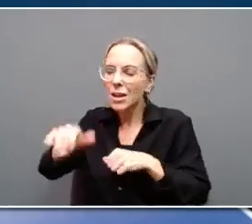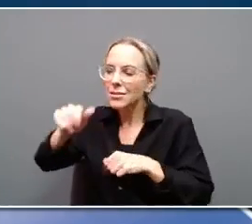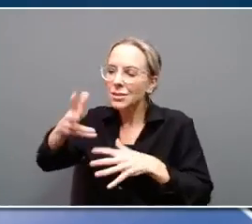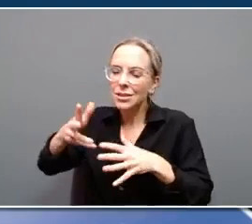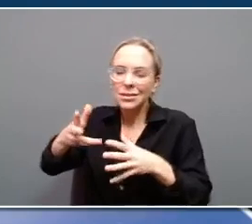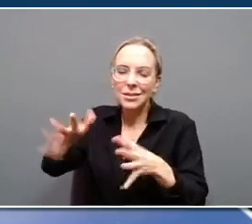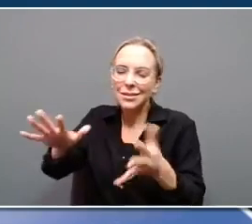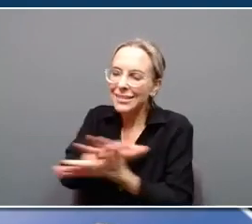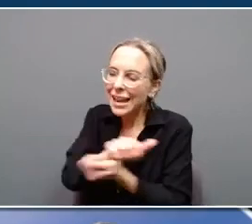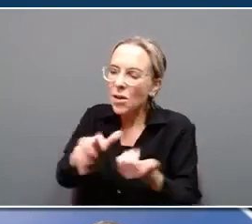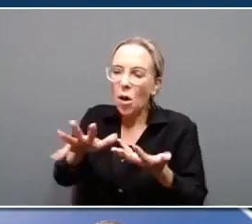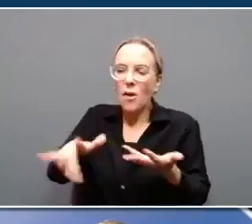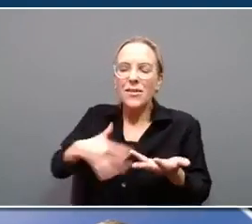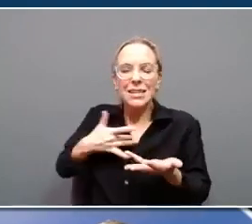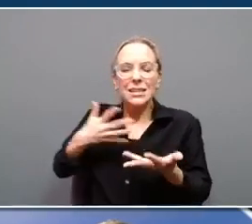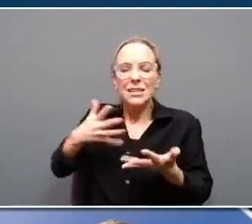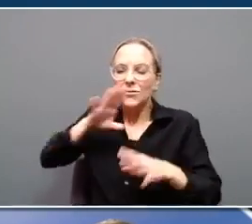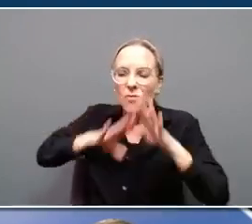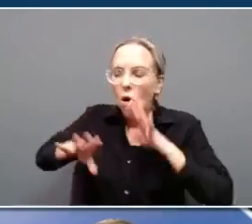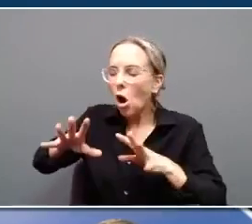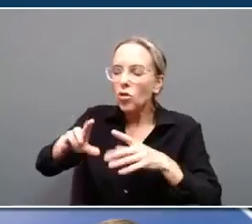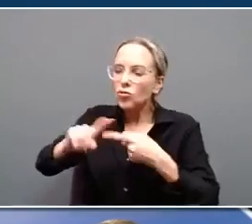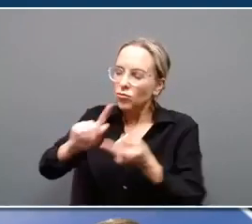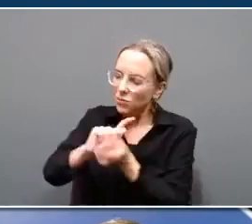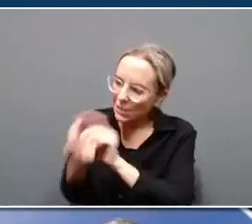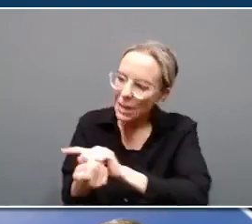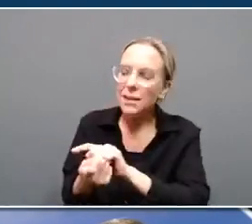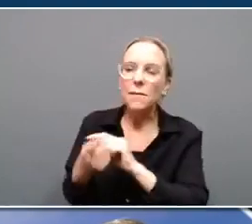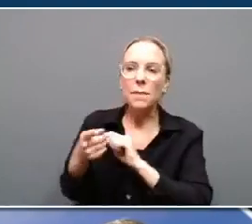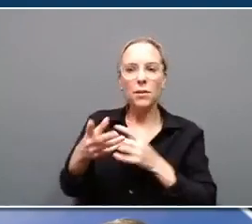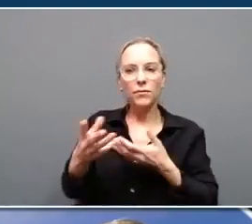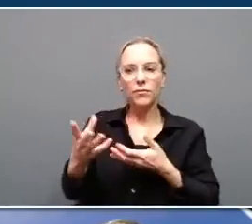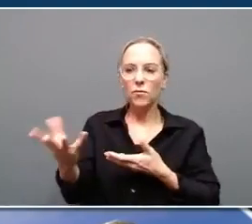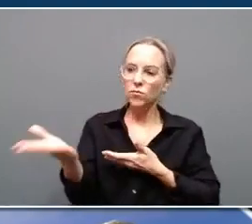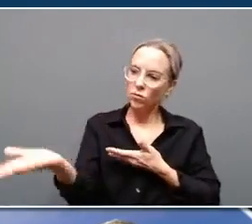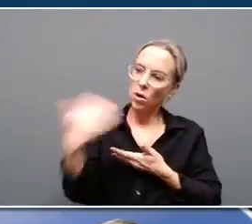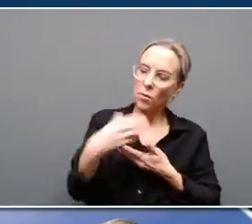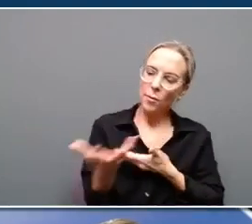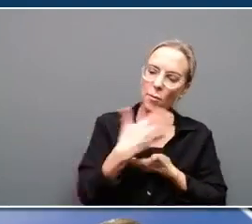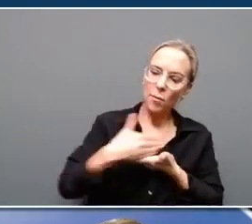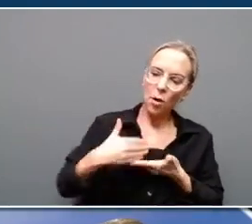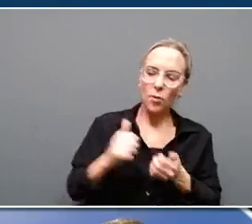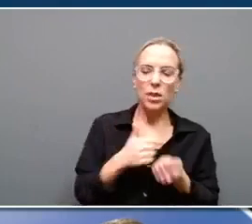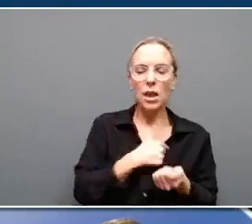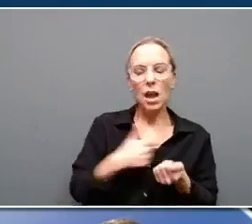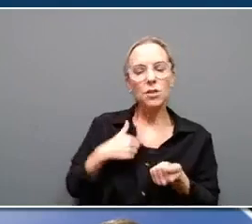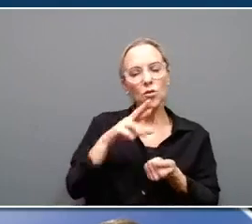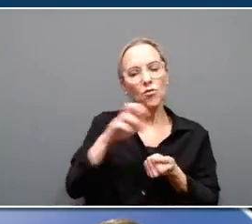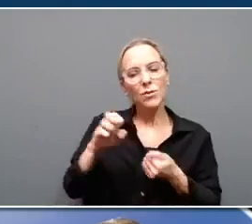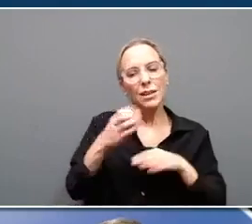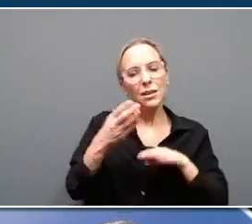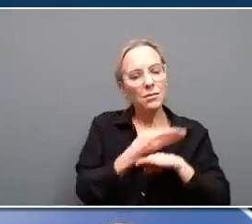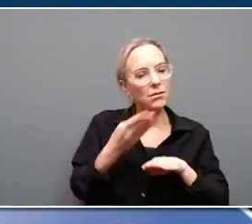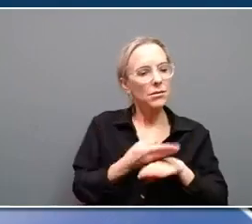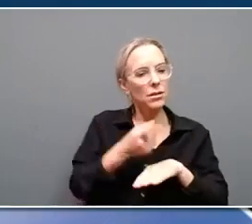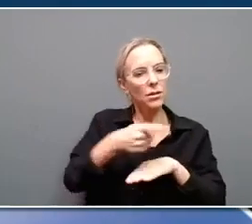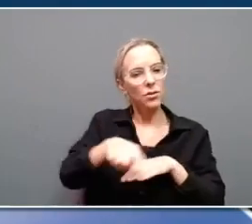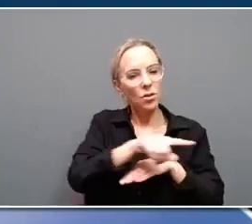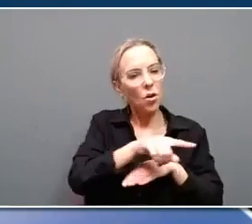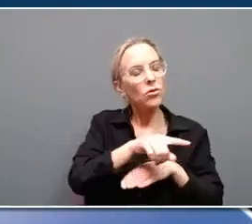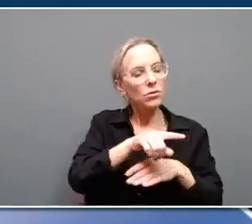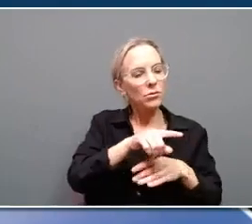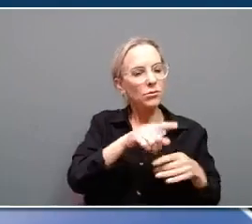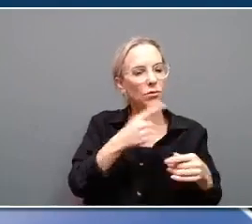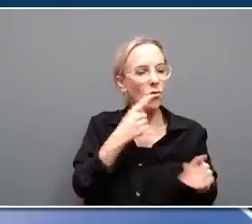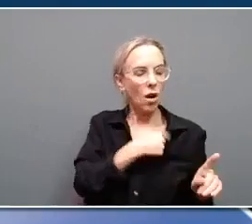or flooding in the east. You can be a part of that rebuilding effort with us, living out our faith and values about caring for our